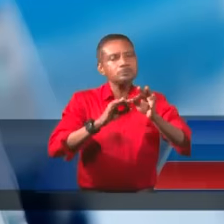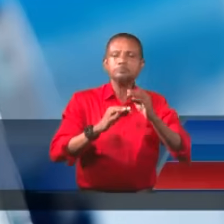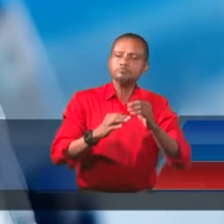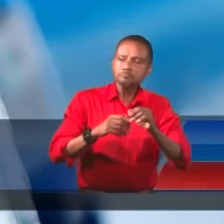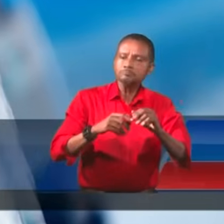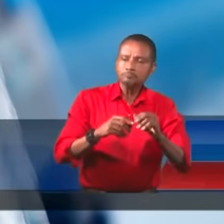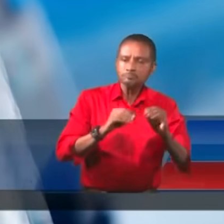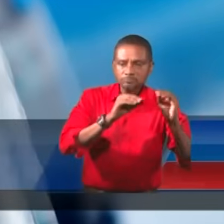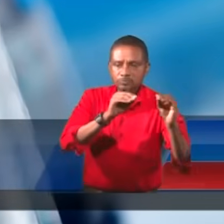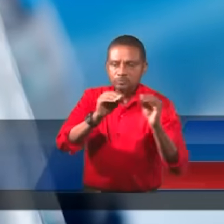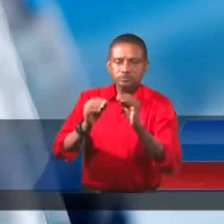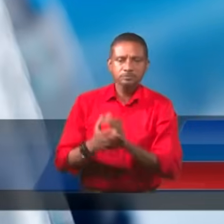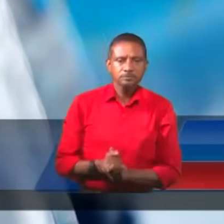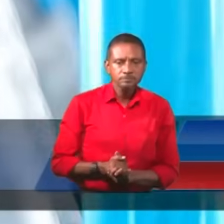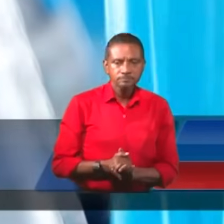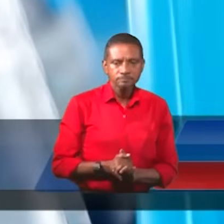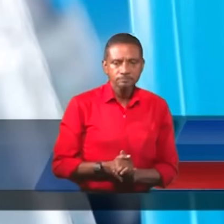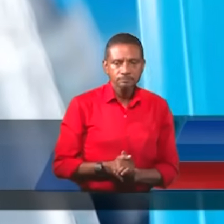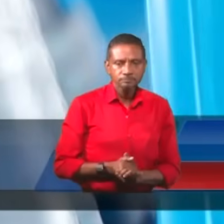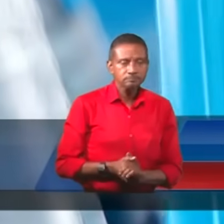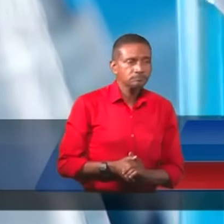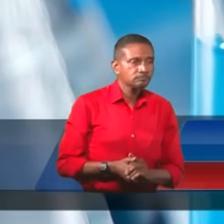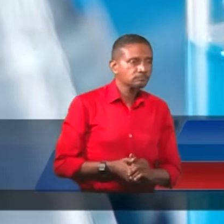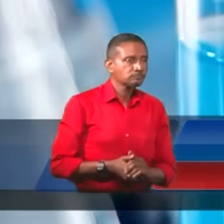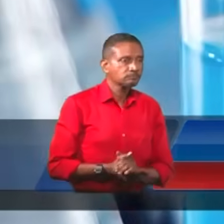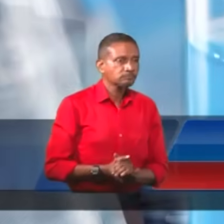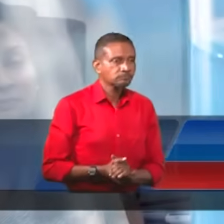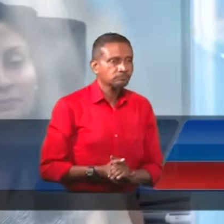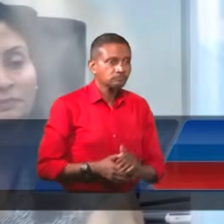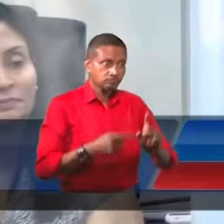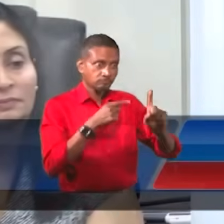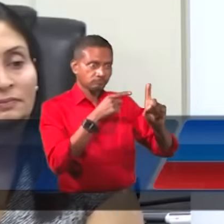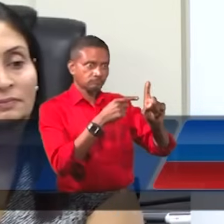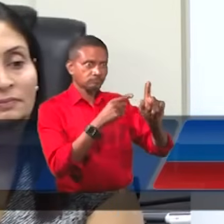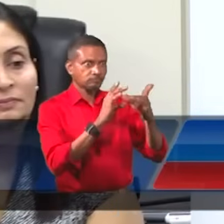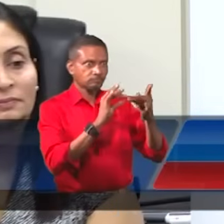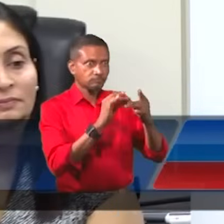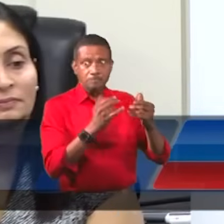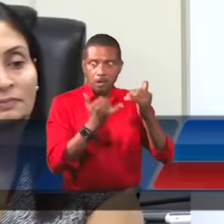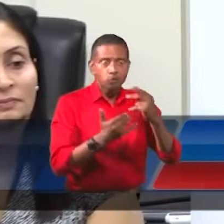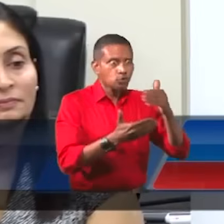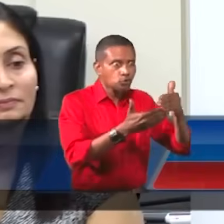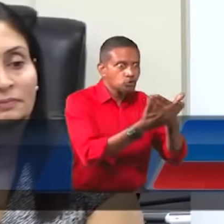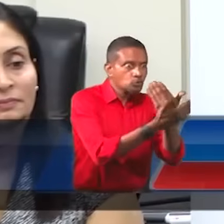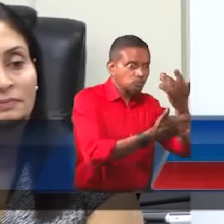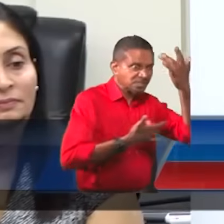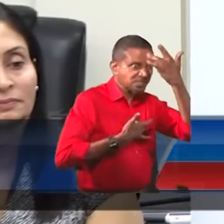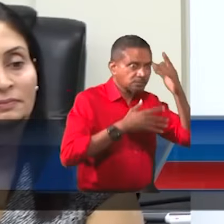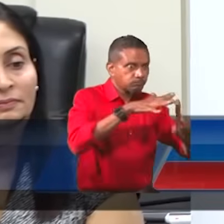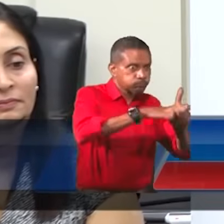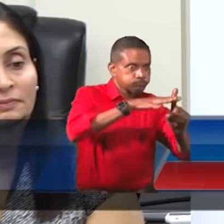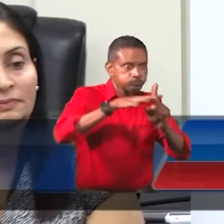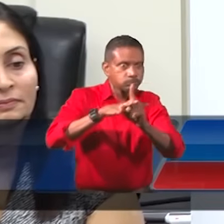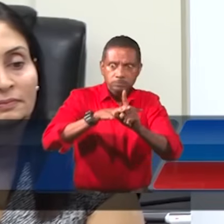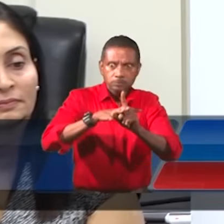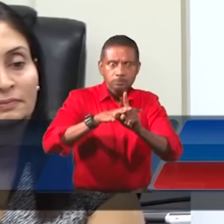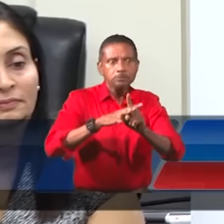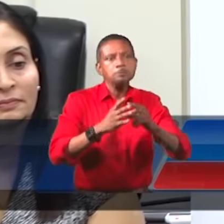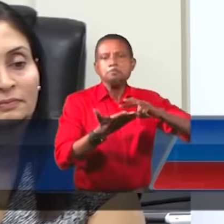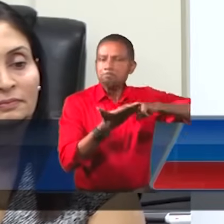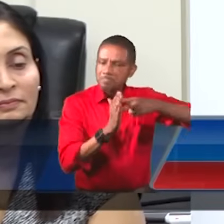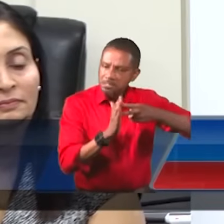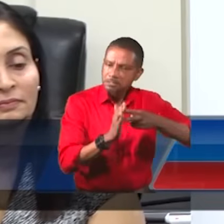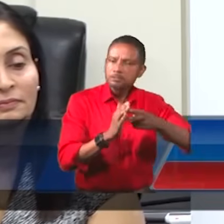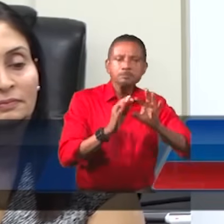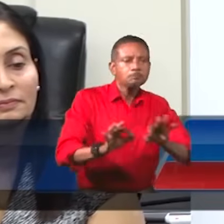vaccination, it was noted there is more to be done. The emergence of new variants and pathogens underscores the importance